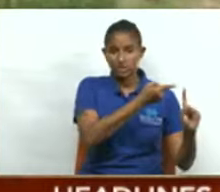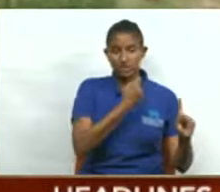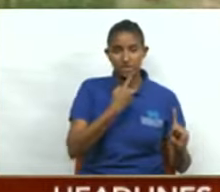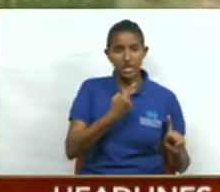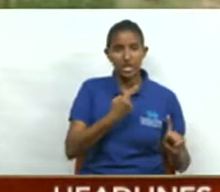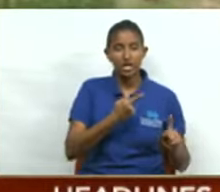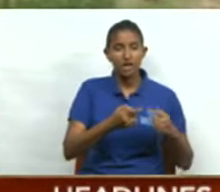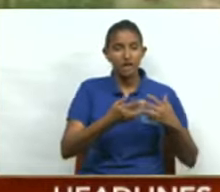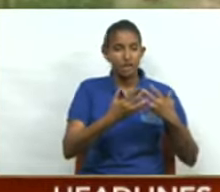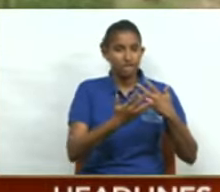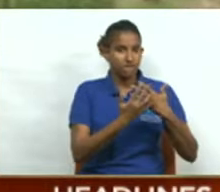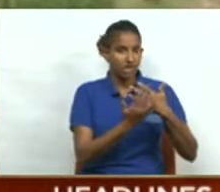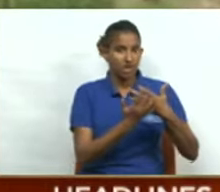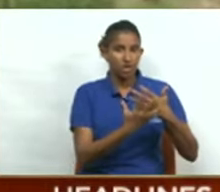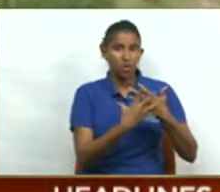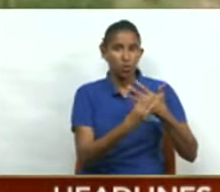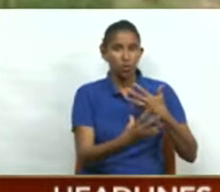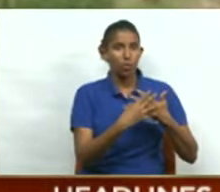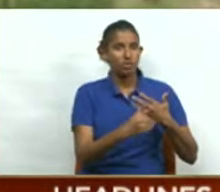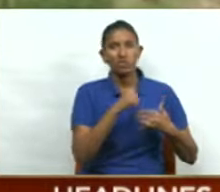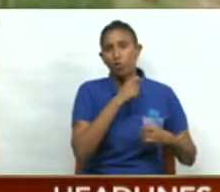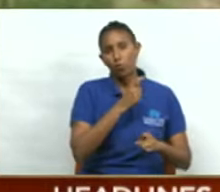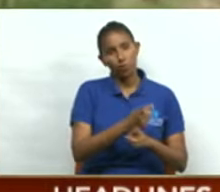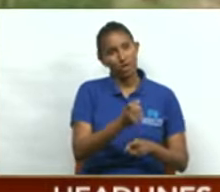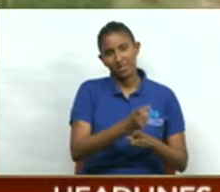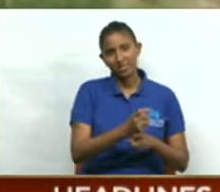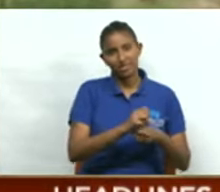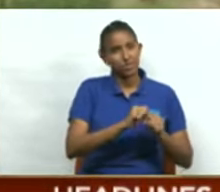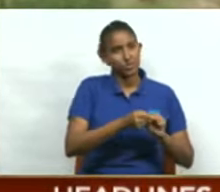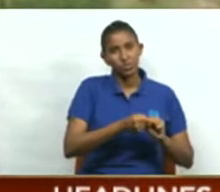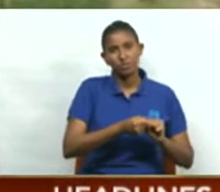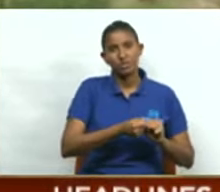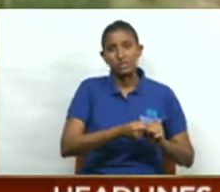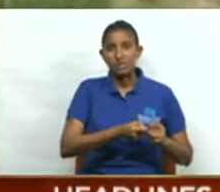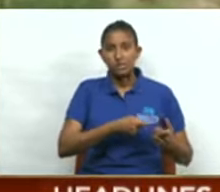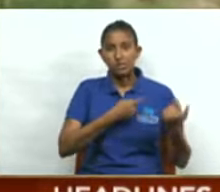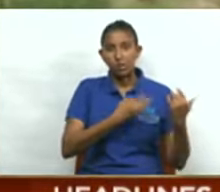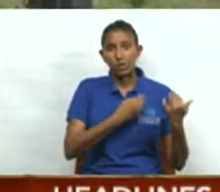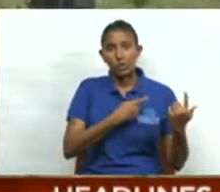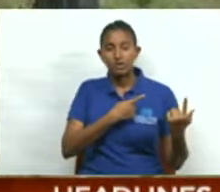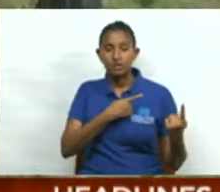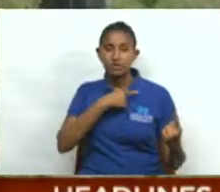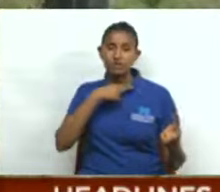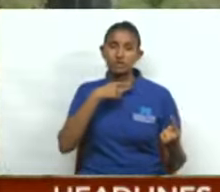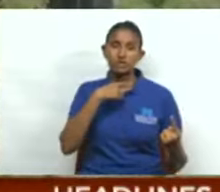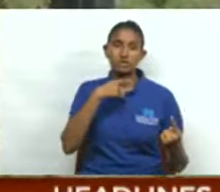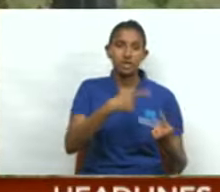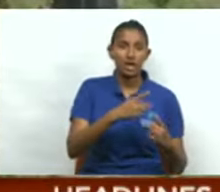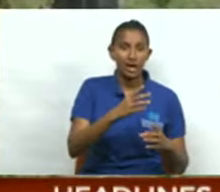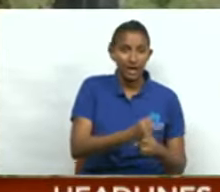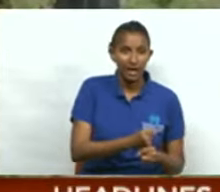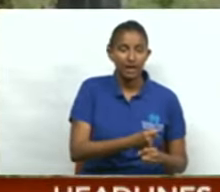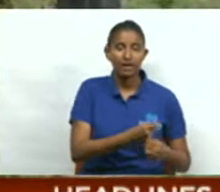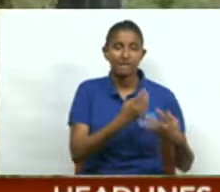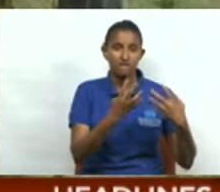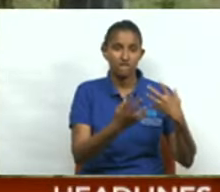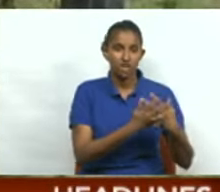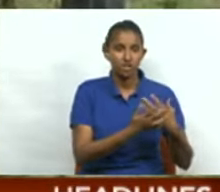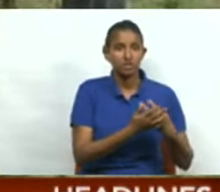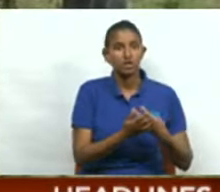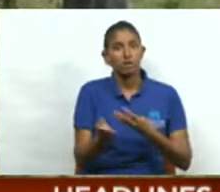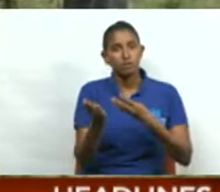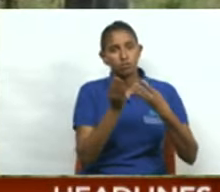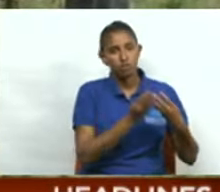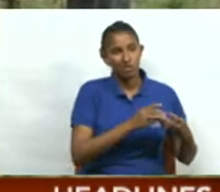Until they get that filter, the pump can't push any water to the residents. The minister says Wassa is adding more